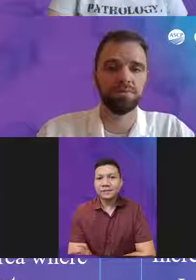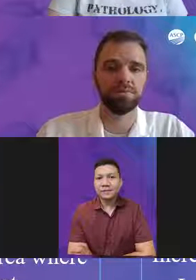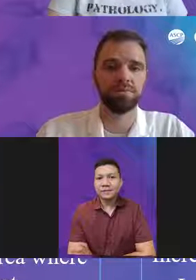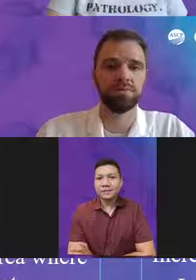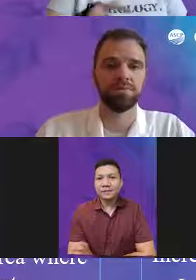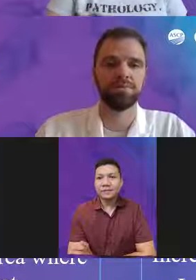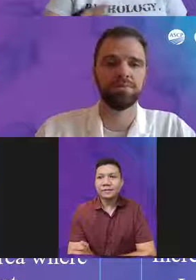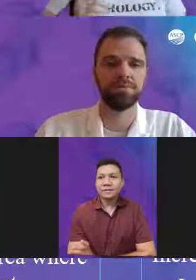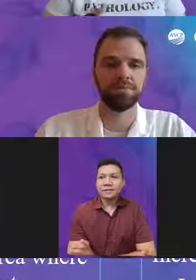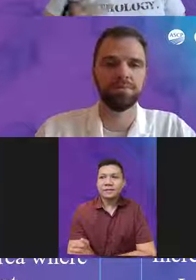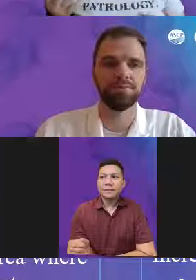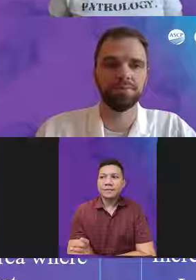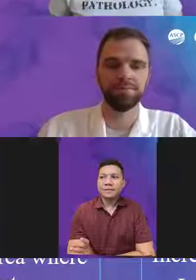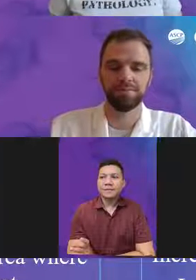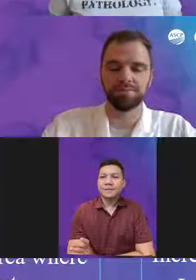you did,